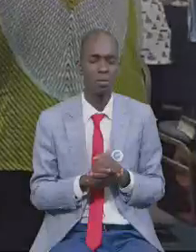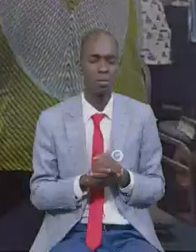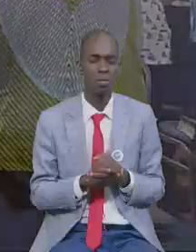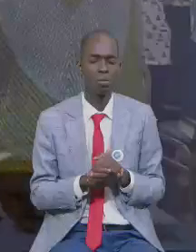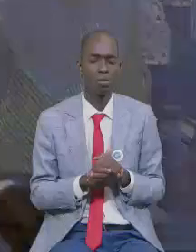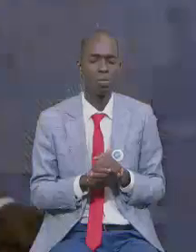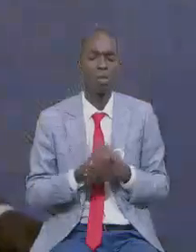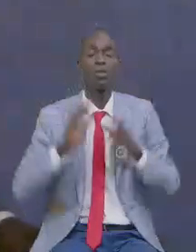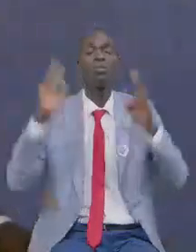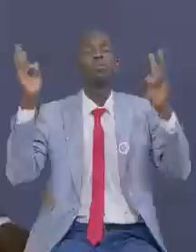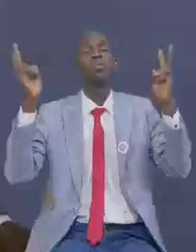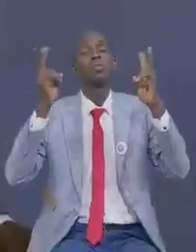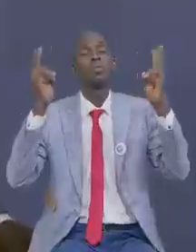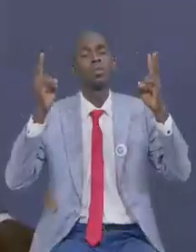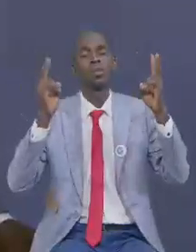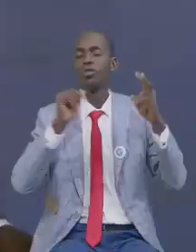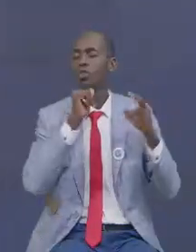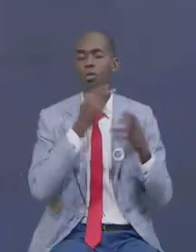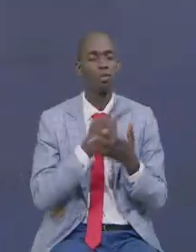Victory, not failure.